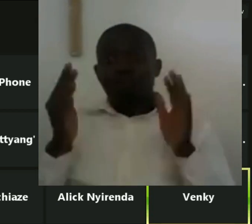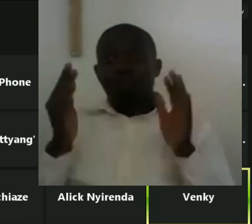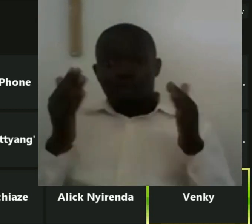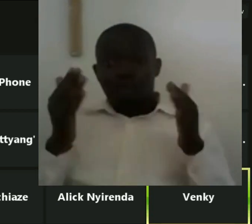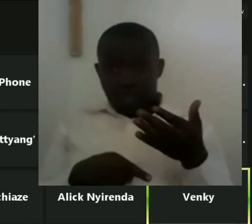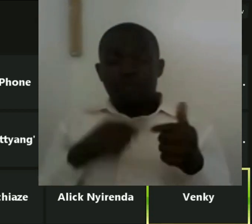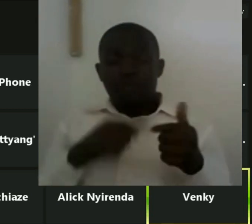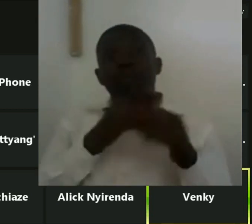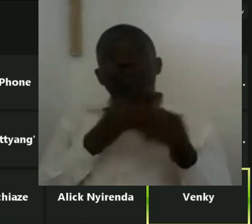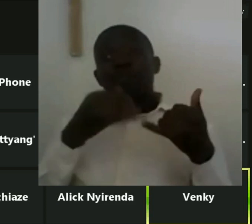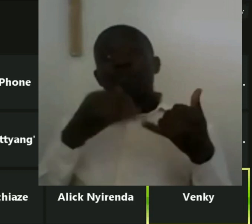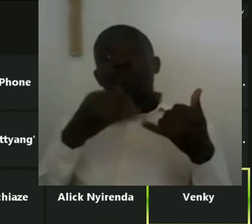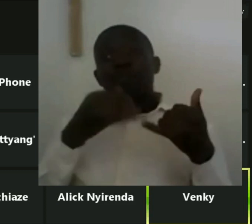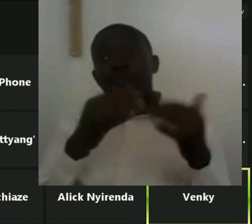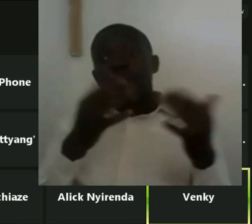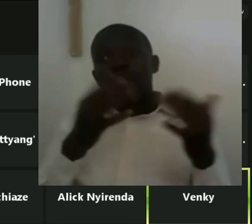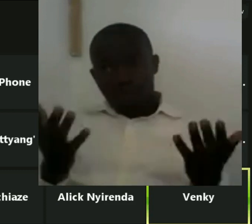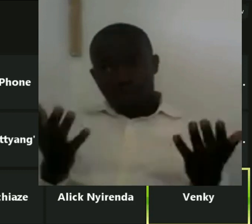implemented in